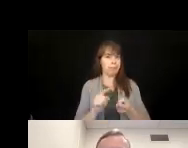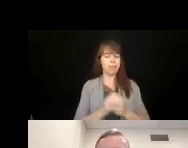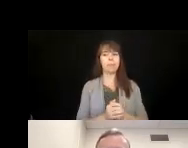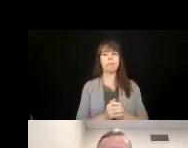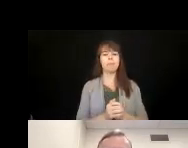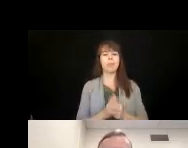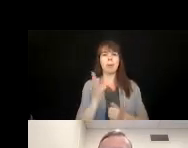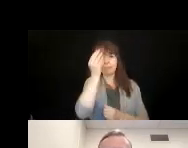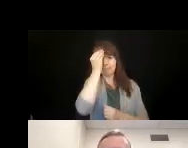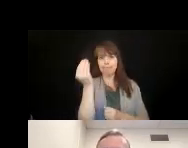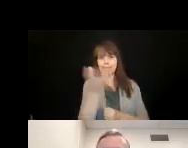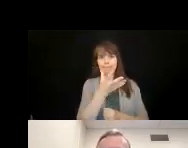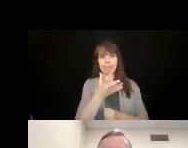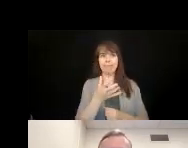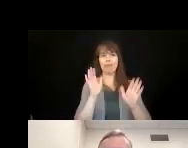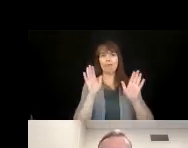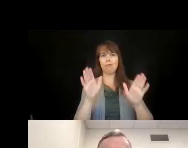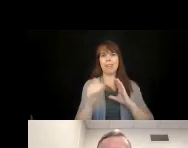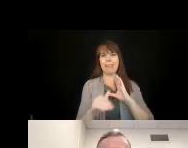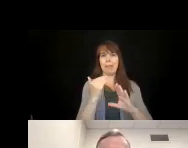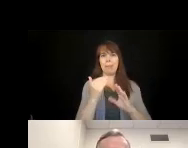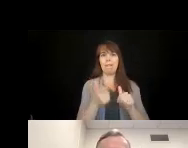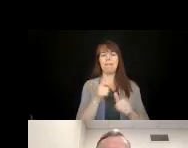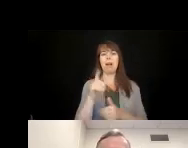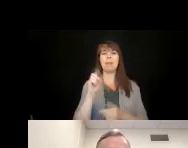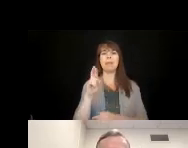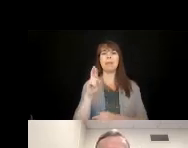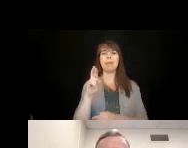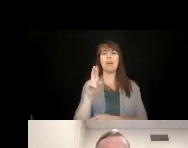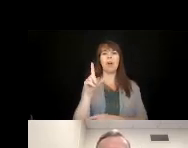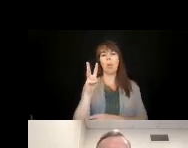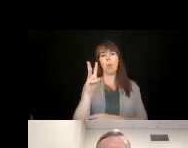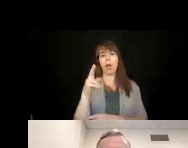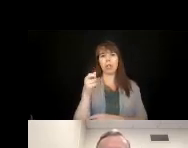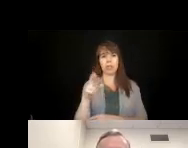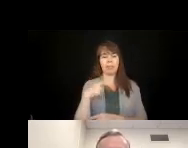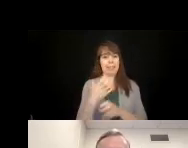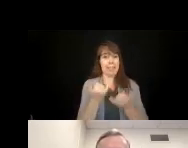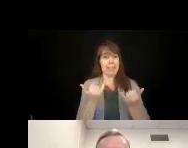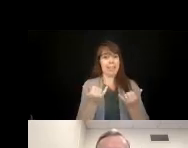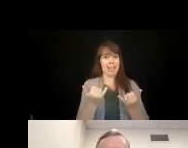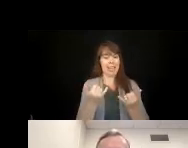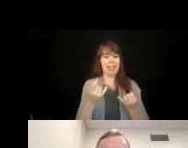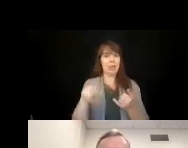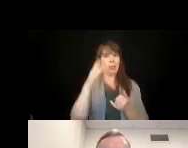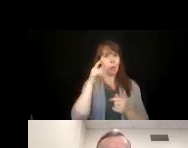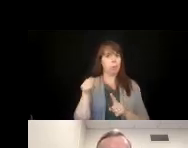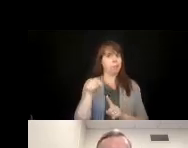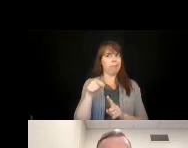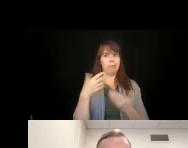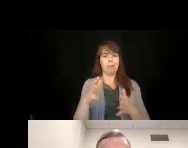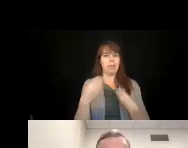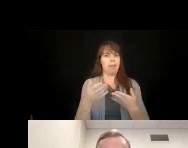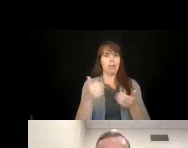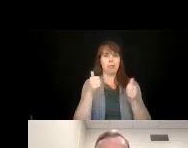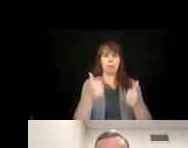share a great email that I received from Dr. Lorraine Washer earlier today. As everyone knows, Lorraine has provided incredible leadership for